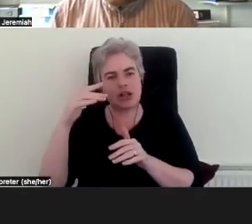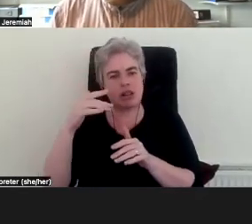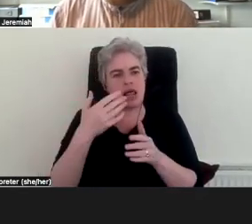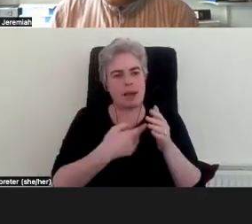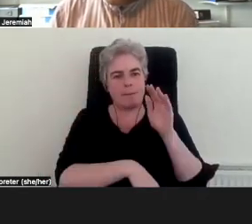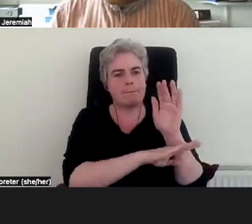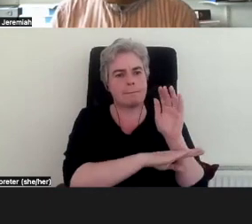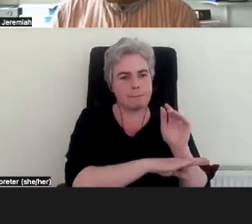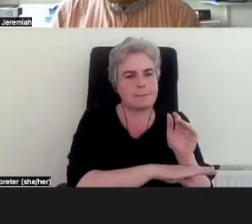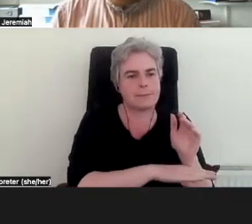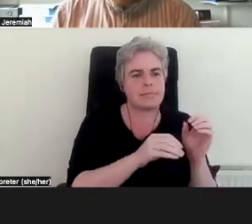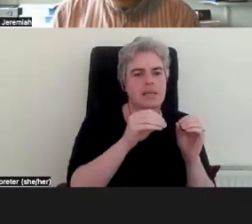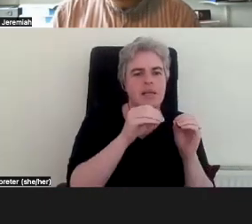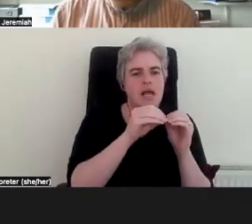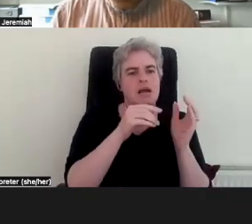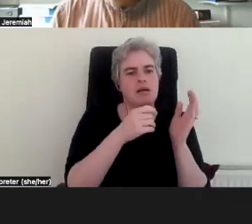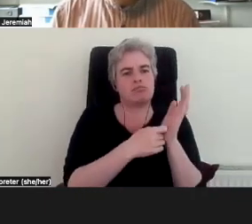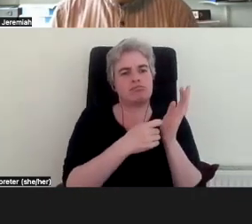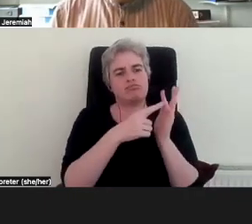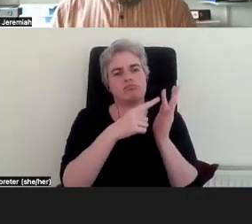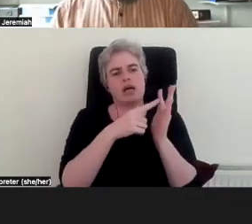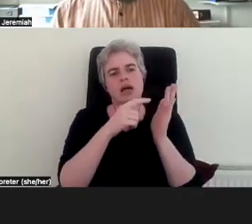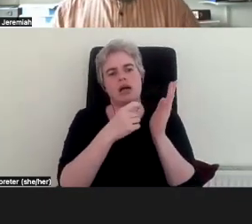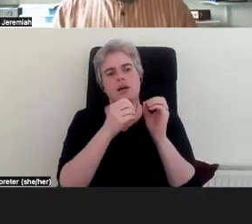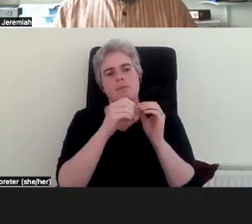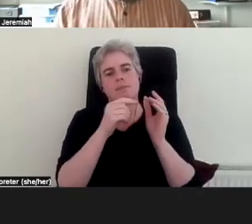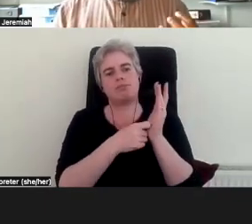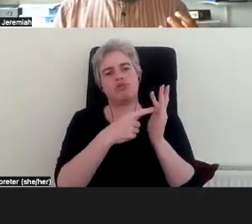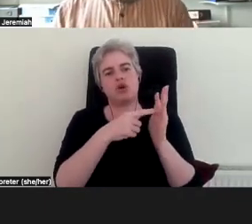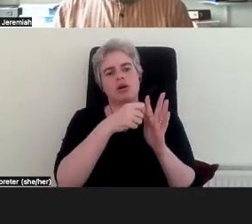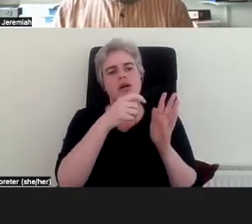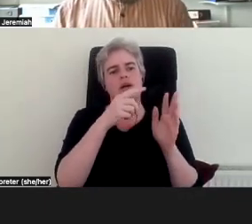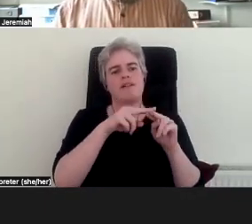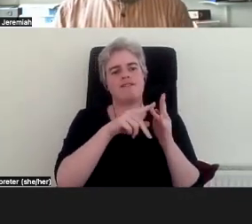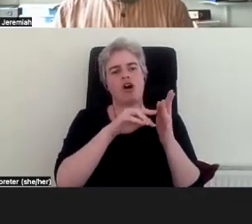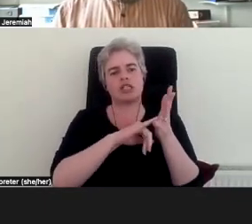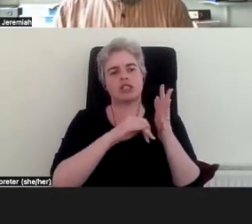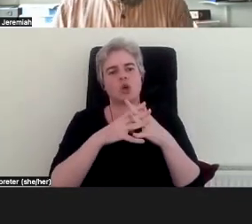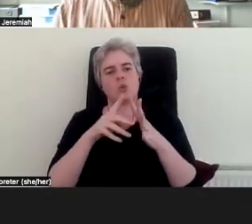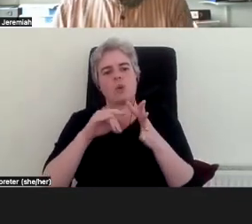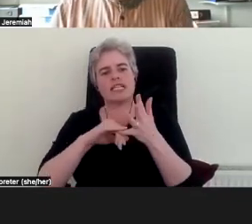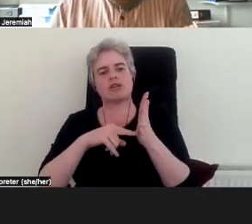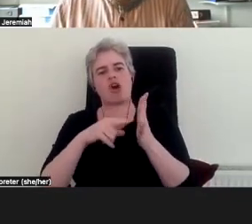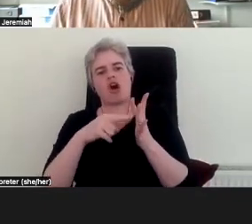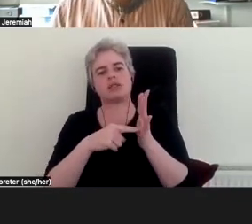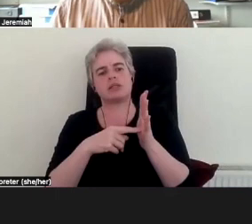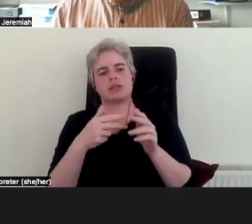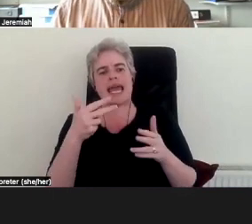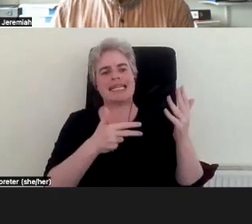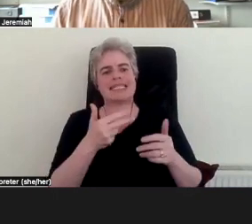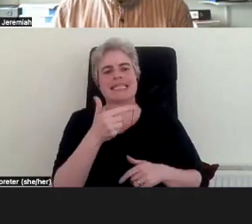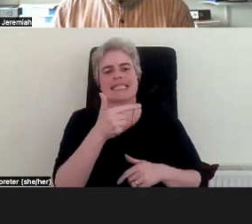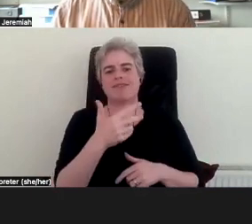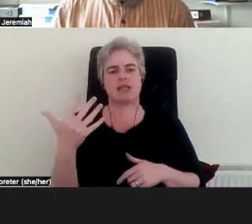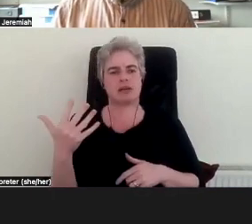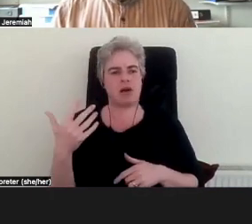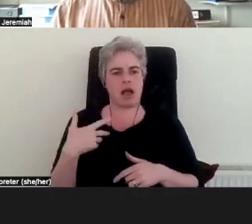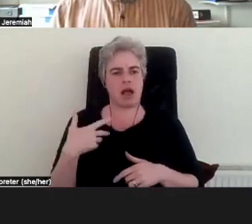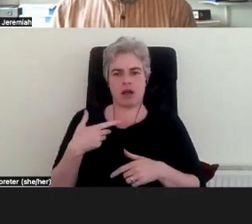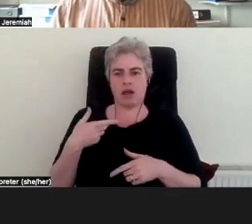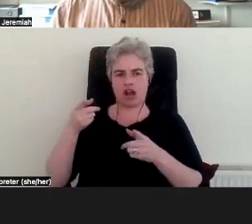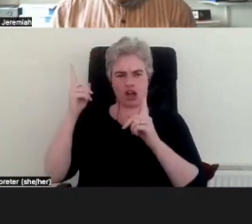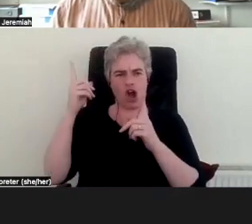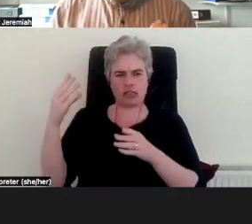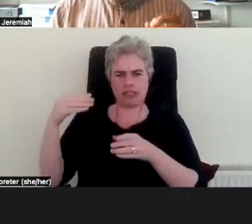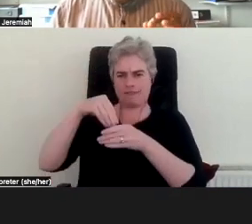Westcott said in 1875 that the rule of the English, God has fitted us as